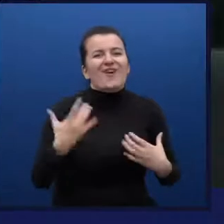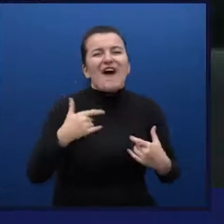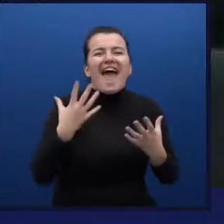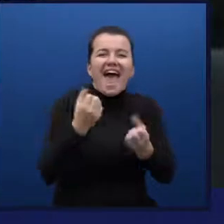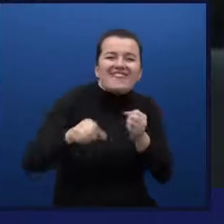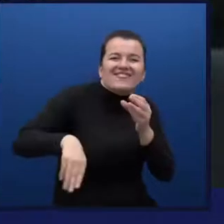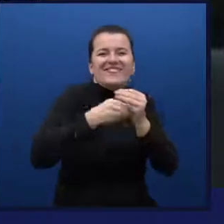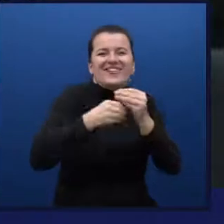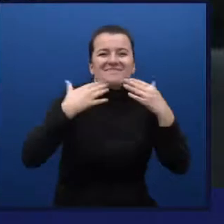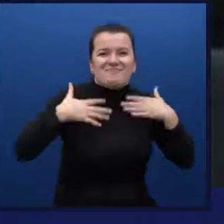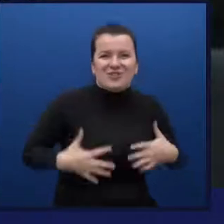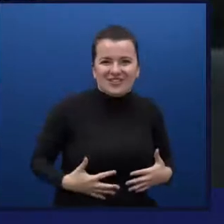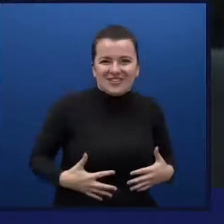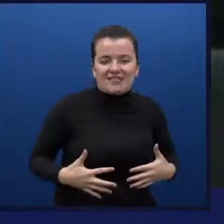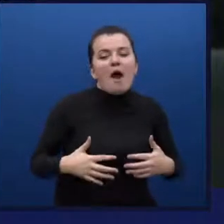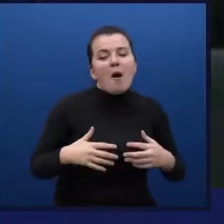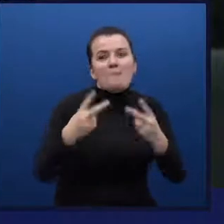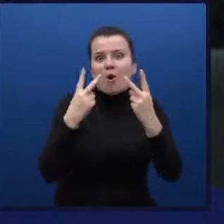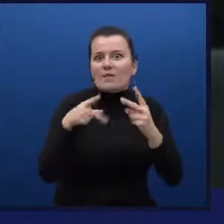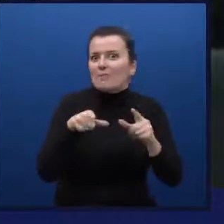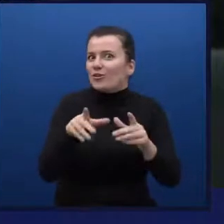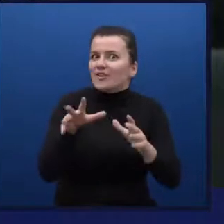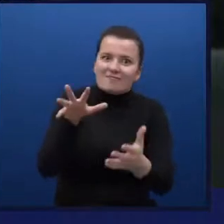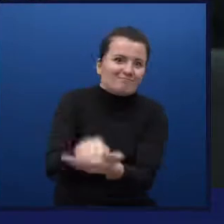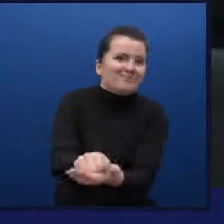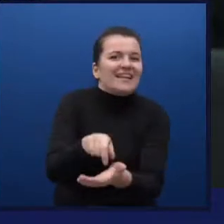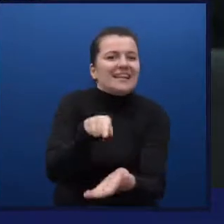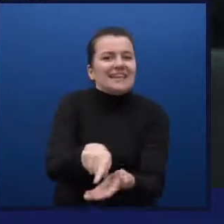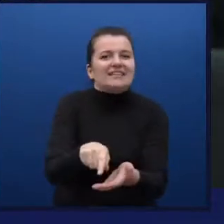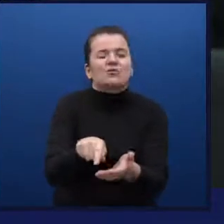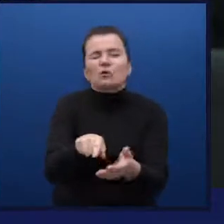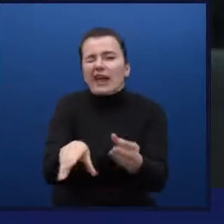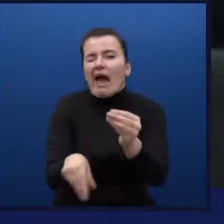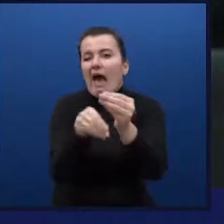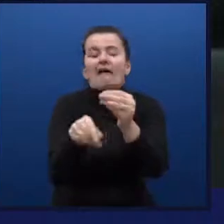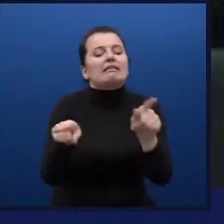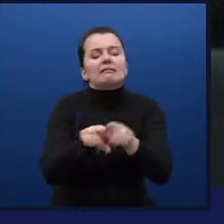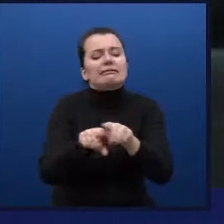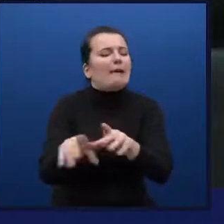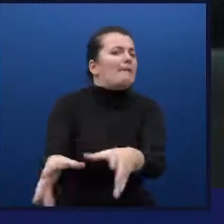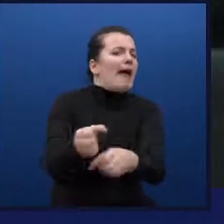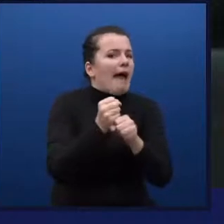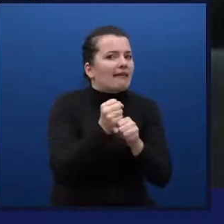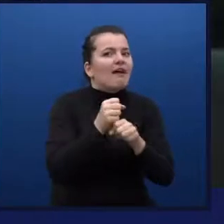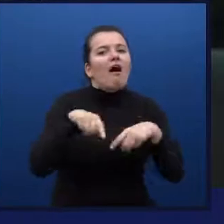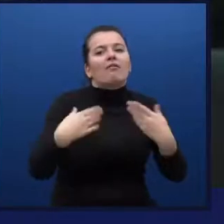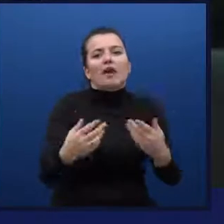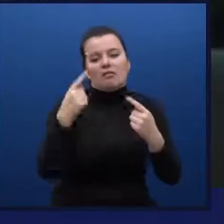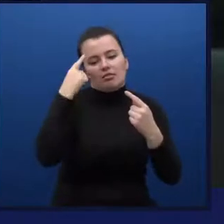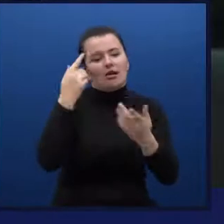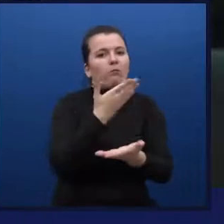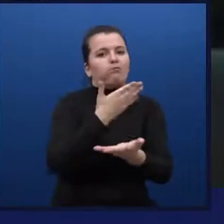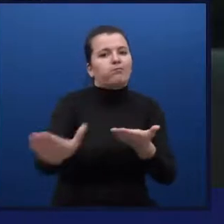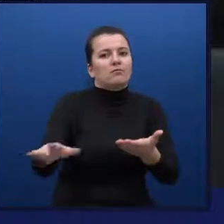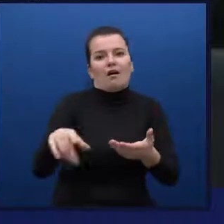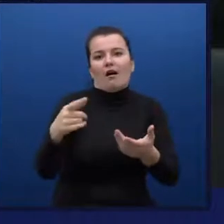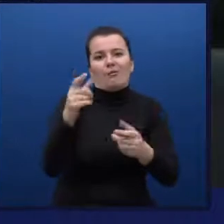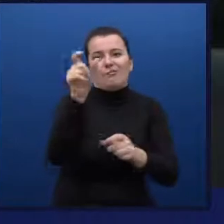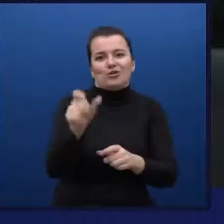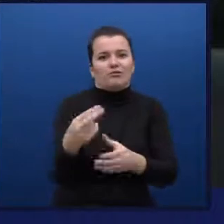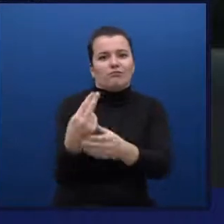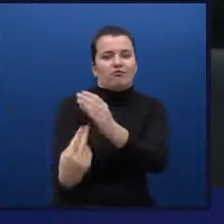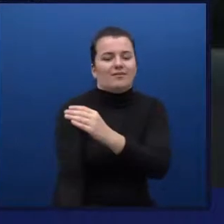to, especially in the beginning, and I did the same when I started working on machine learning, I started looking at accuracy actually of this